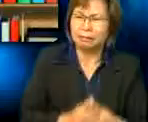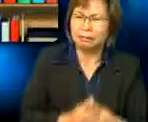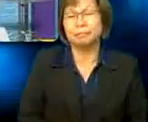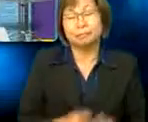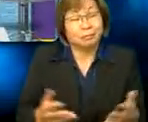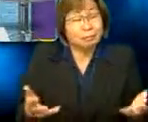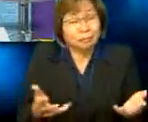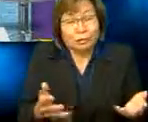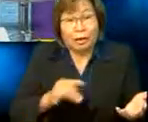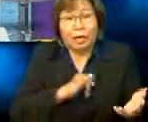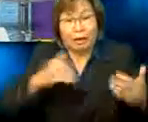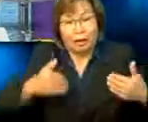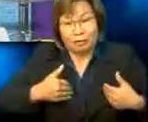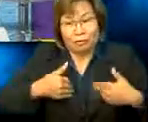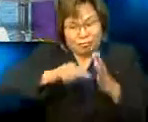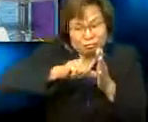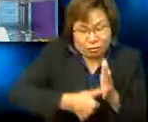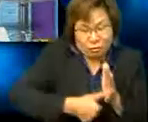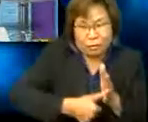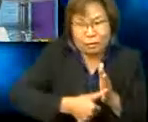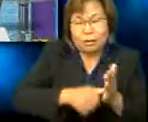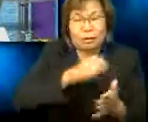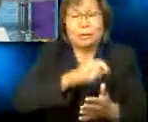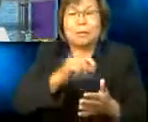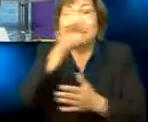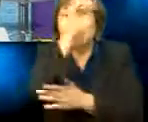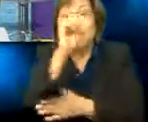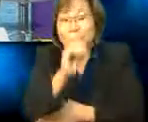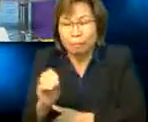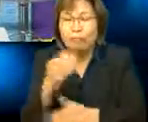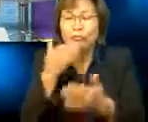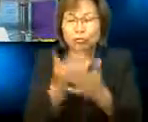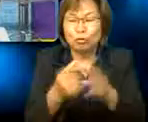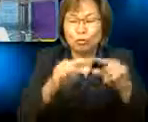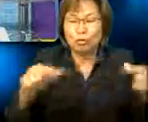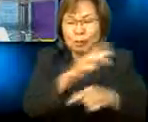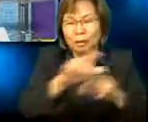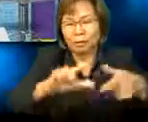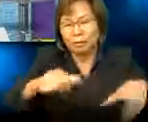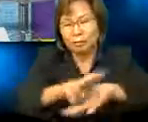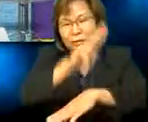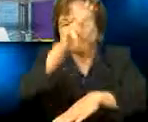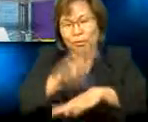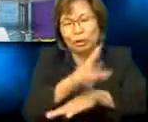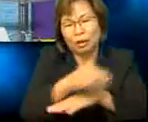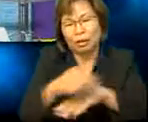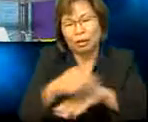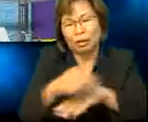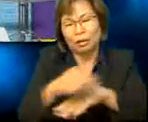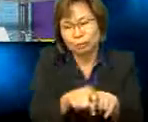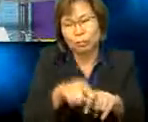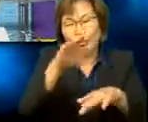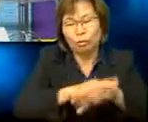again? Well, I have to stress here that marks will be given on good grammar and language use, and